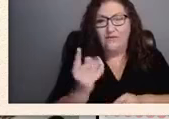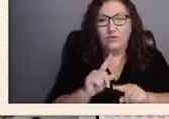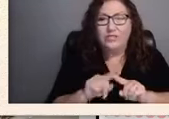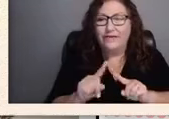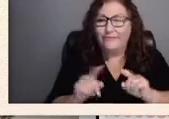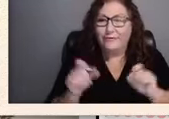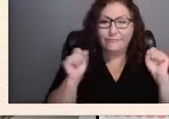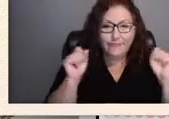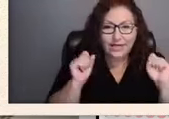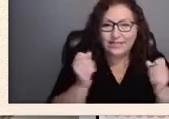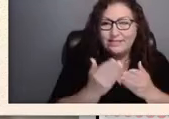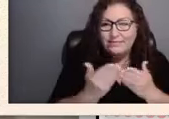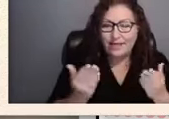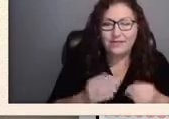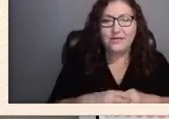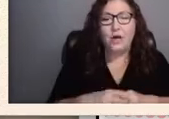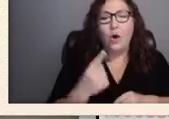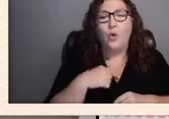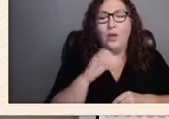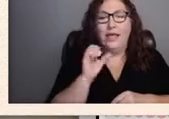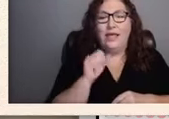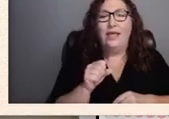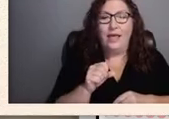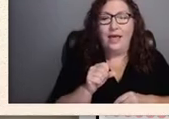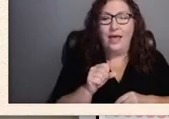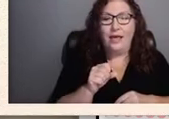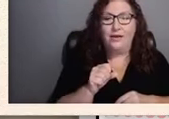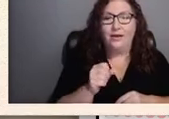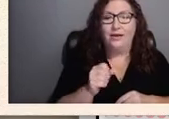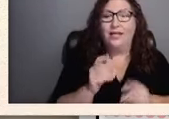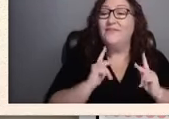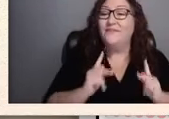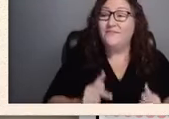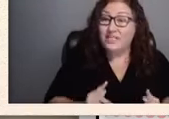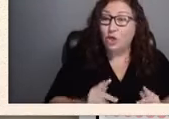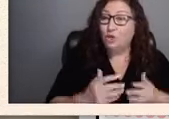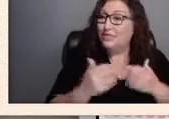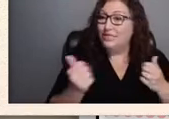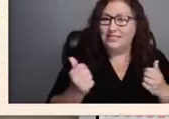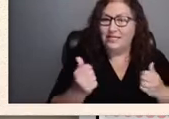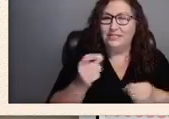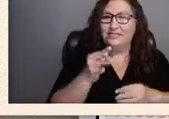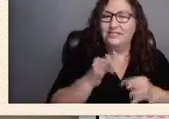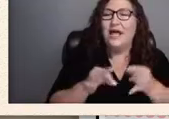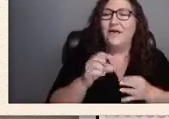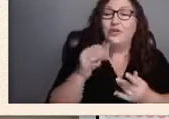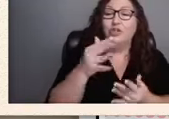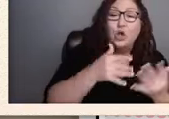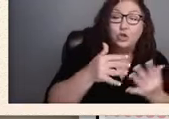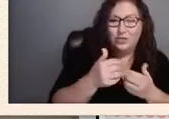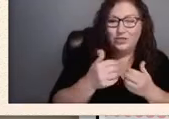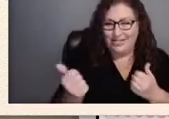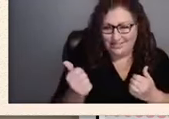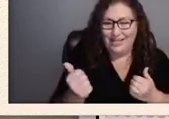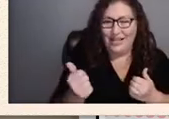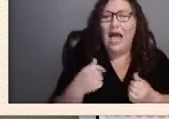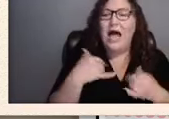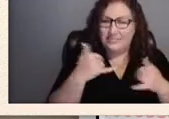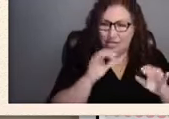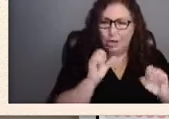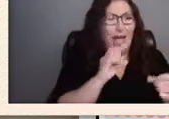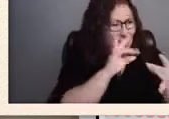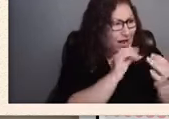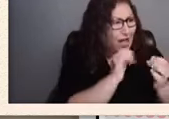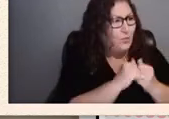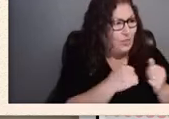reframe social distancing as physical distancing, and therefore I can still connect with my friends, my family, and my colleagues through